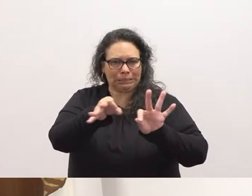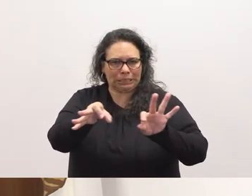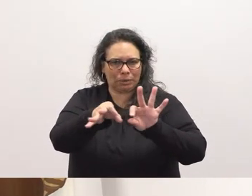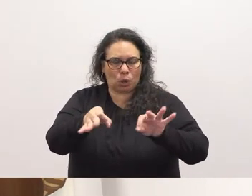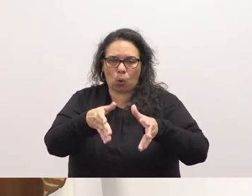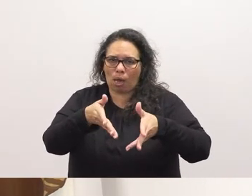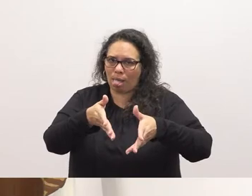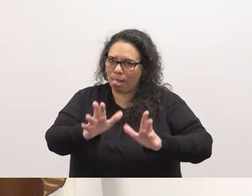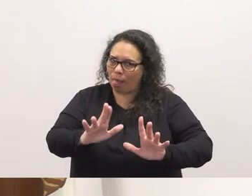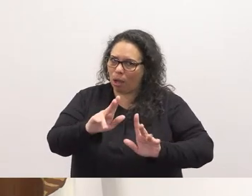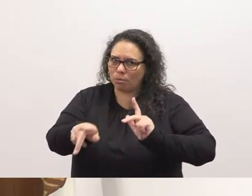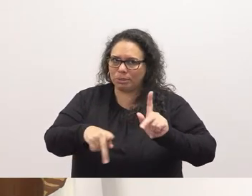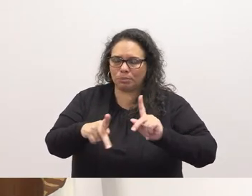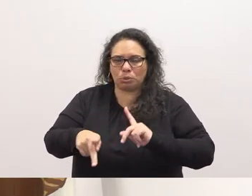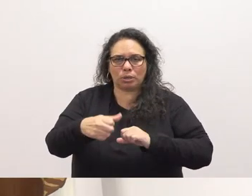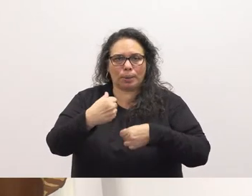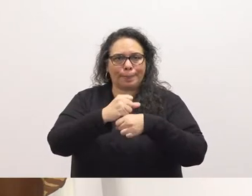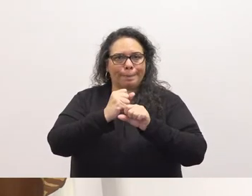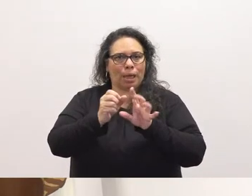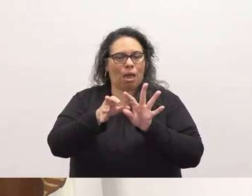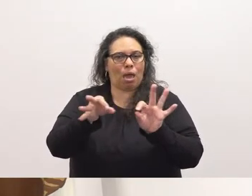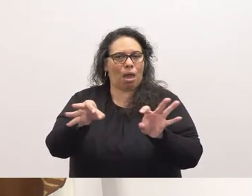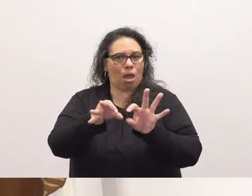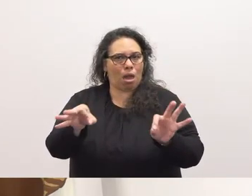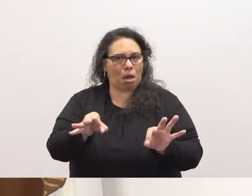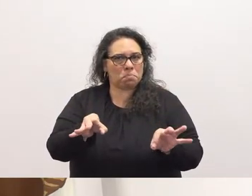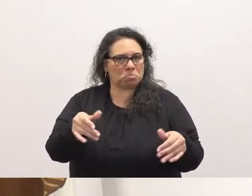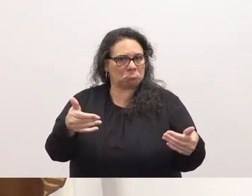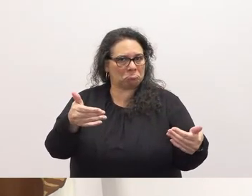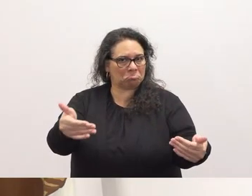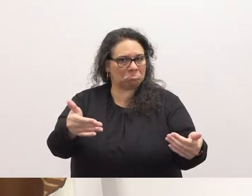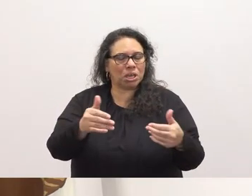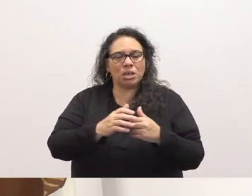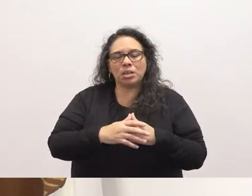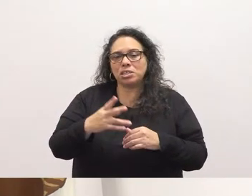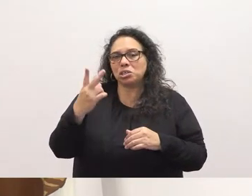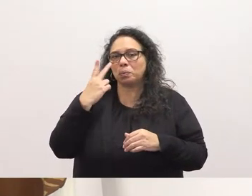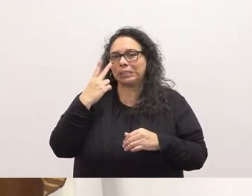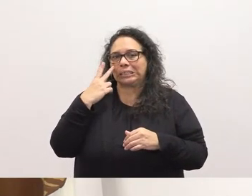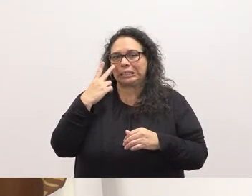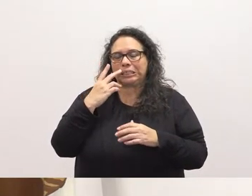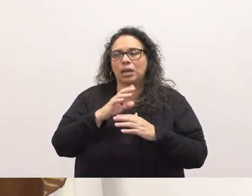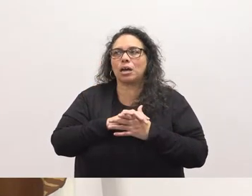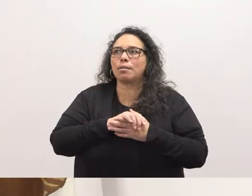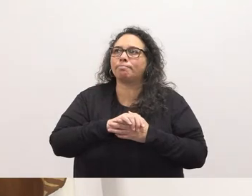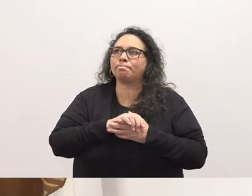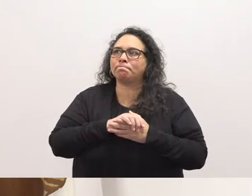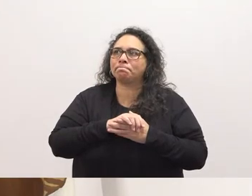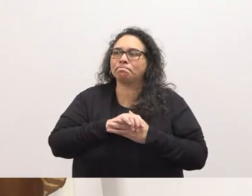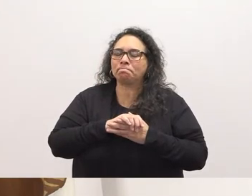public to make comments. So let's see, for